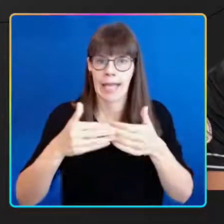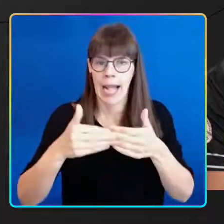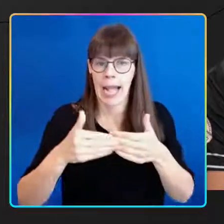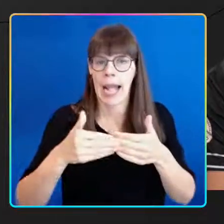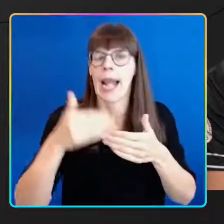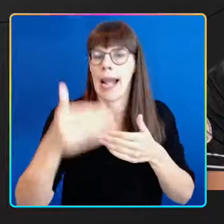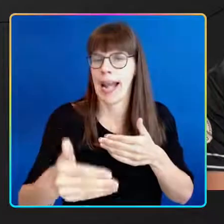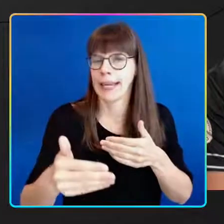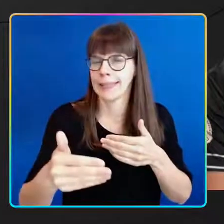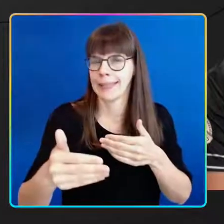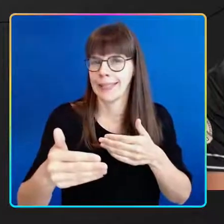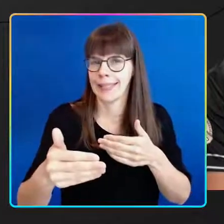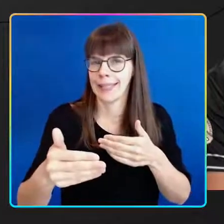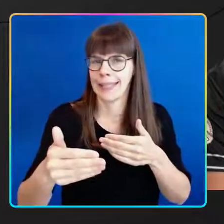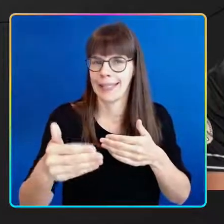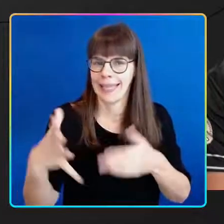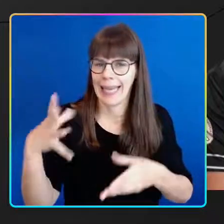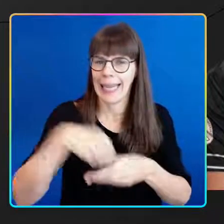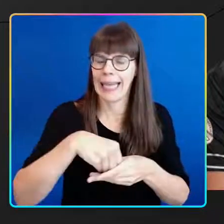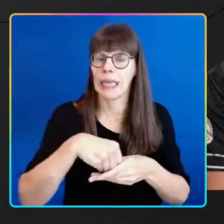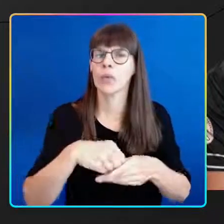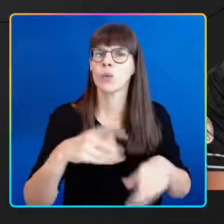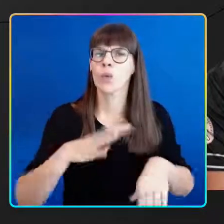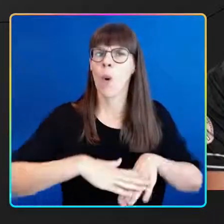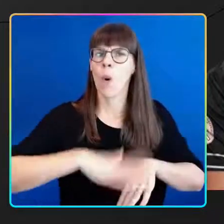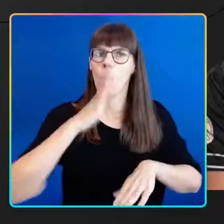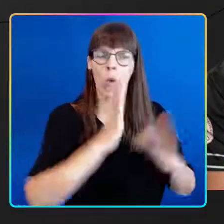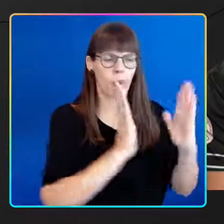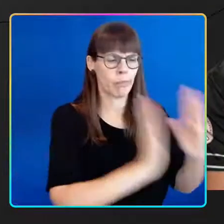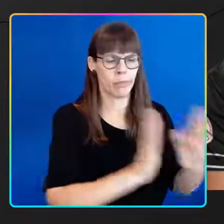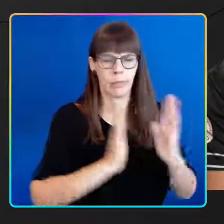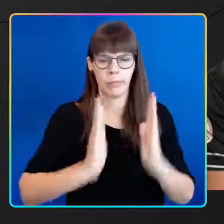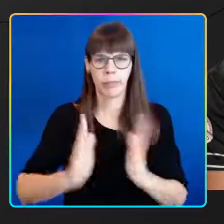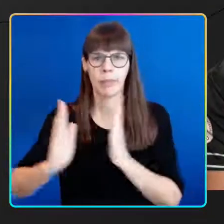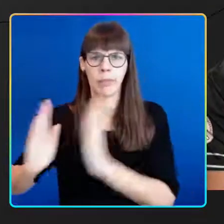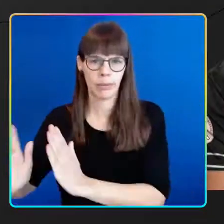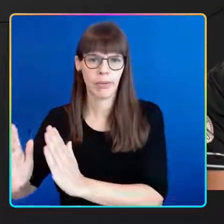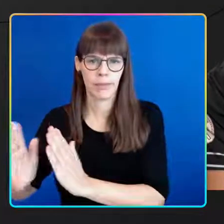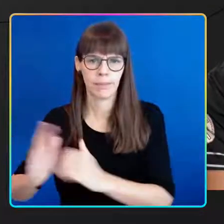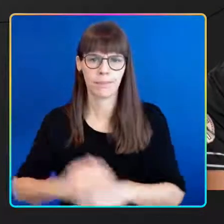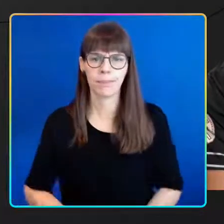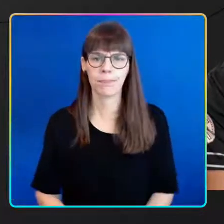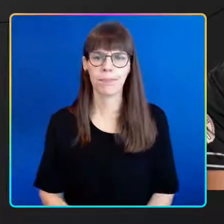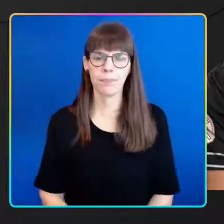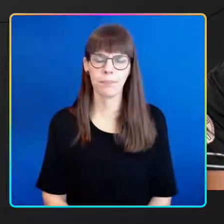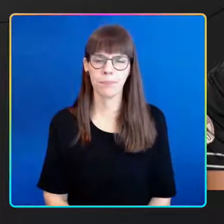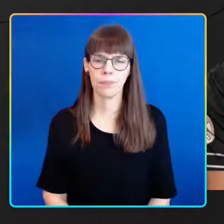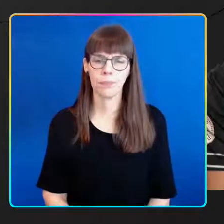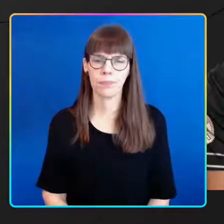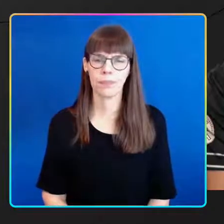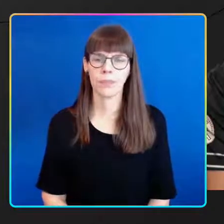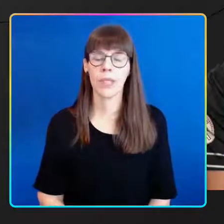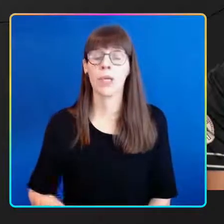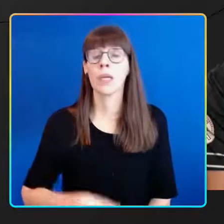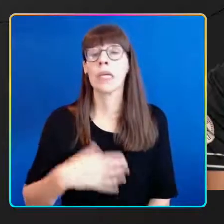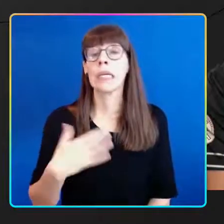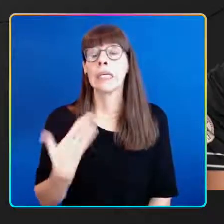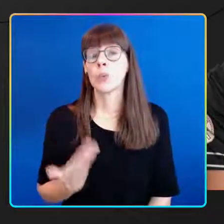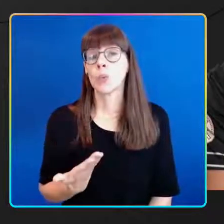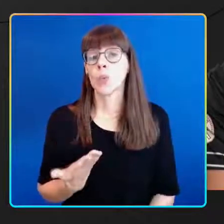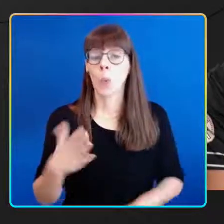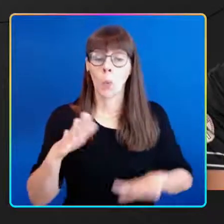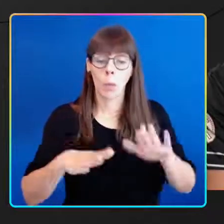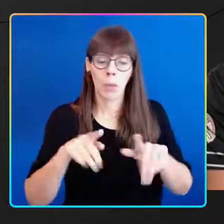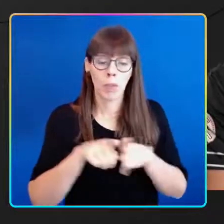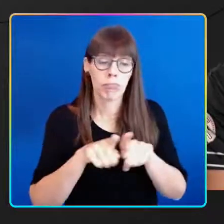sometimes you can see these silos, so that they are focusing, like in academia, just getting the best performance of something, maybe their model or